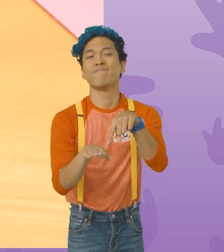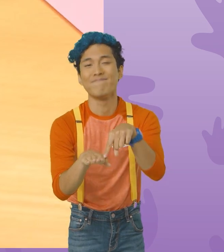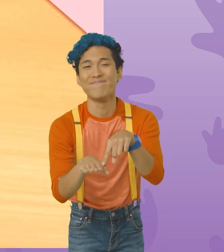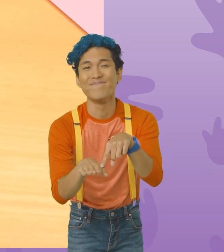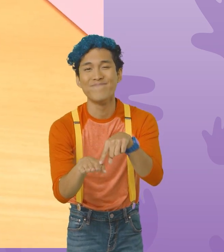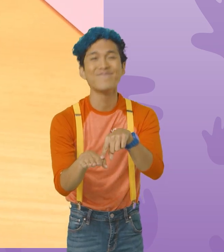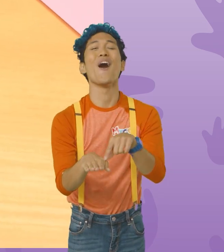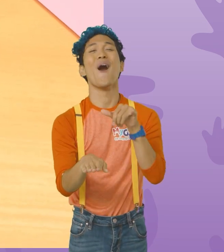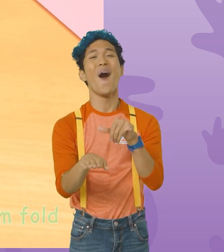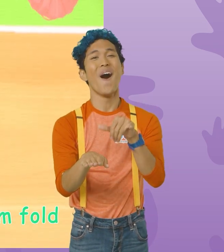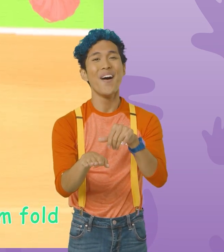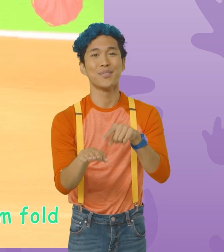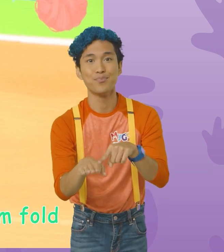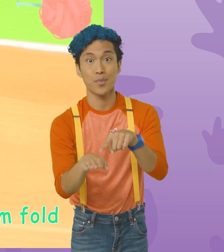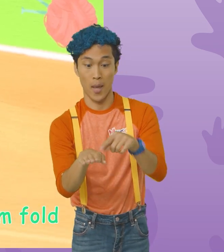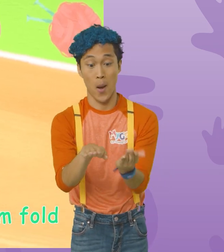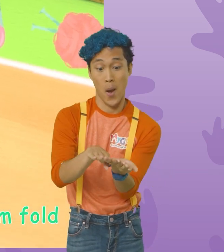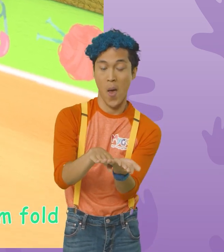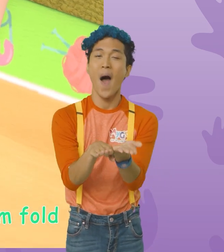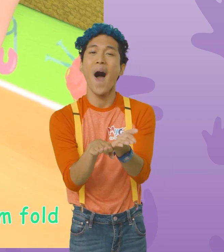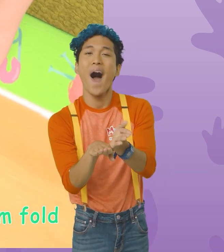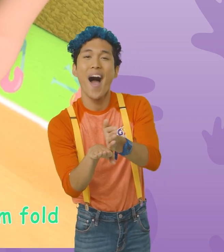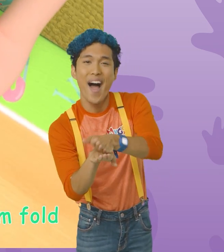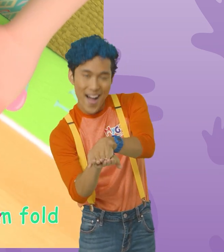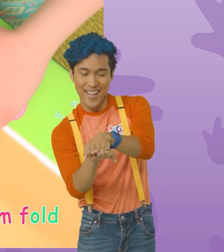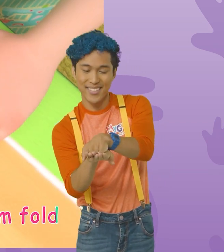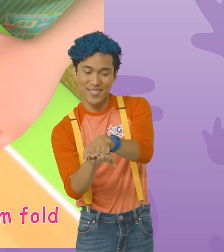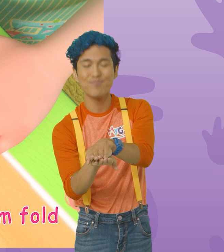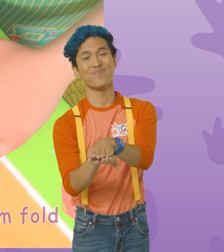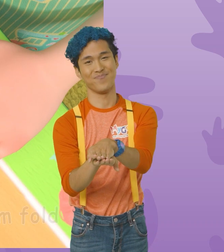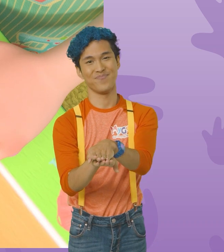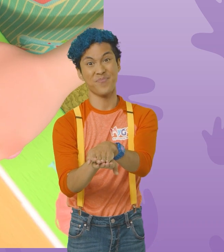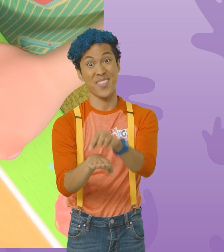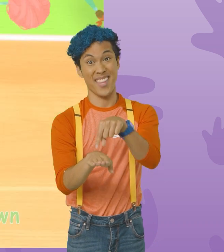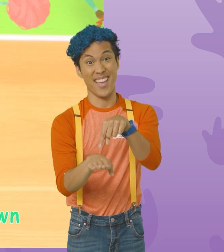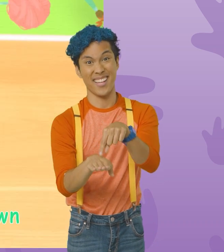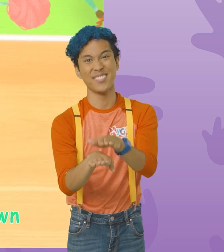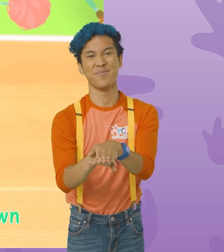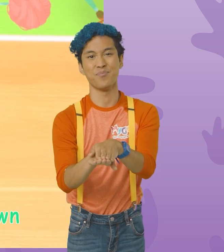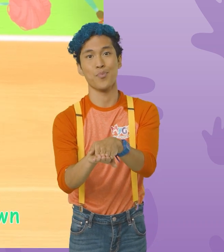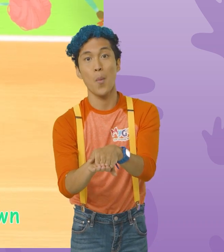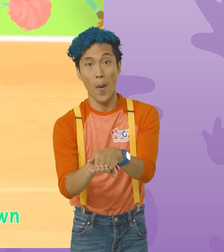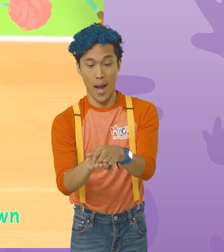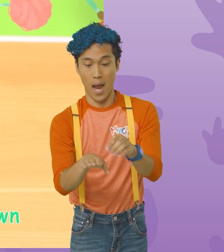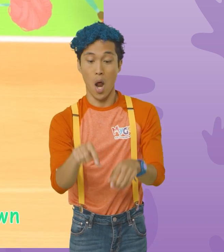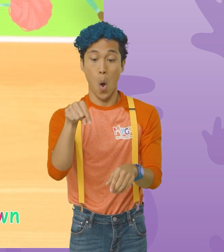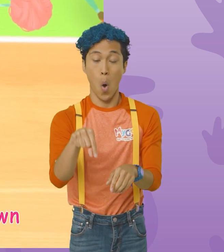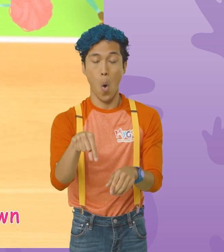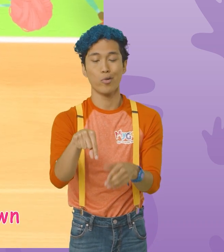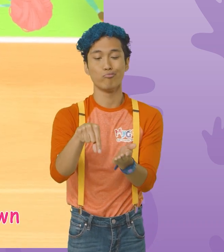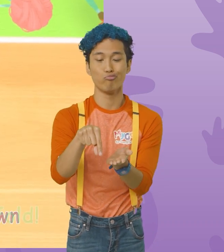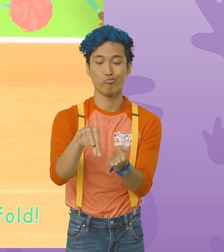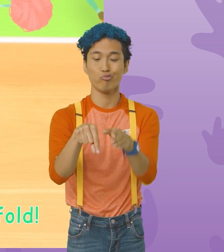one. Oh. Then drag it down to match the bottom fold, like this. Use one hand to